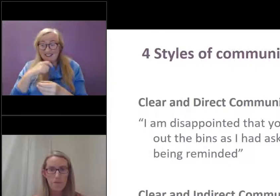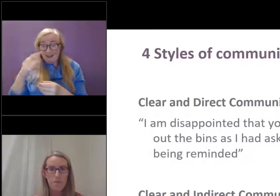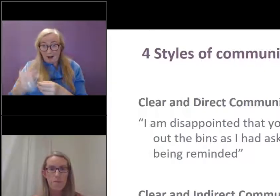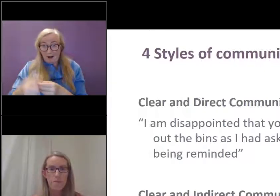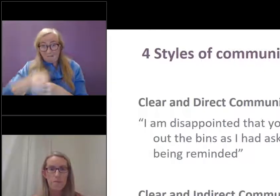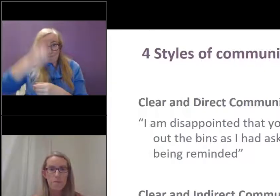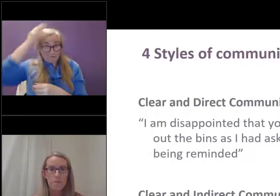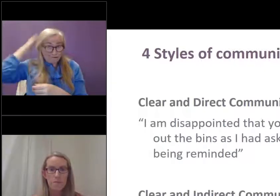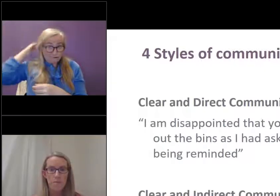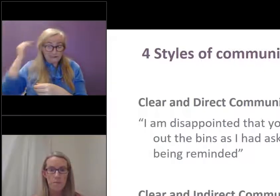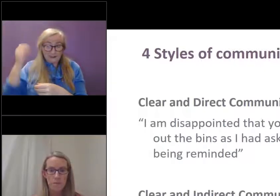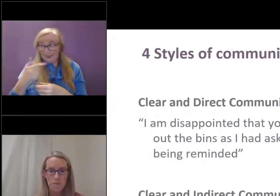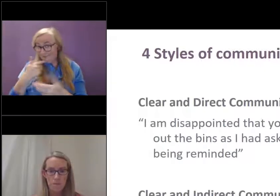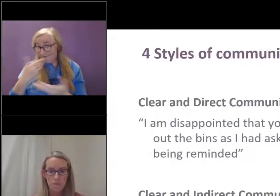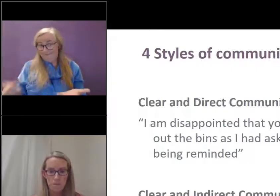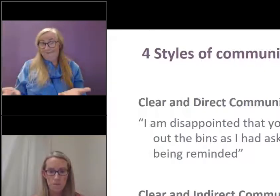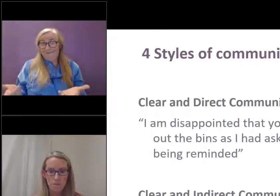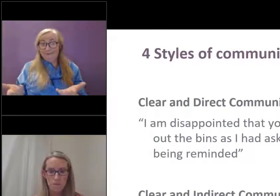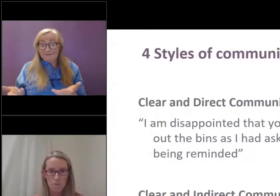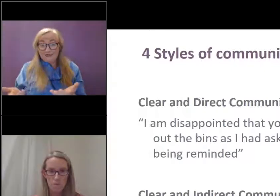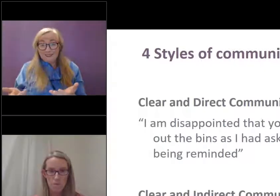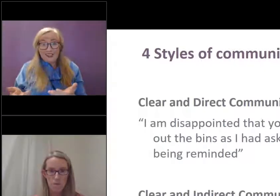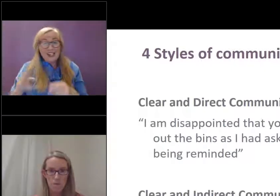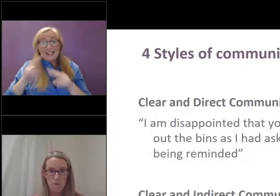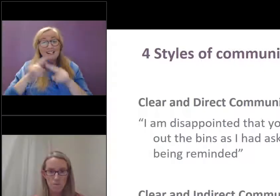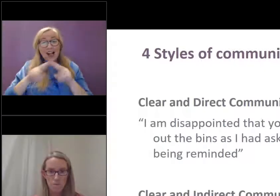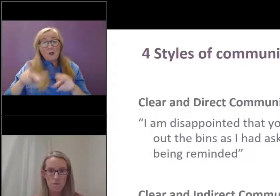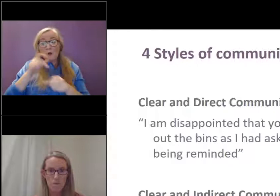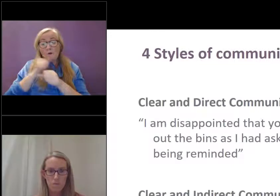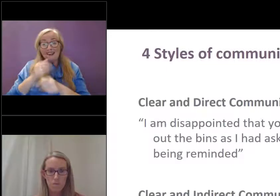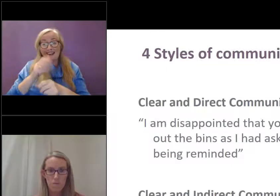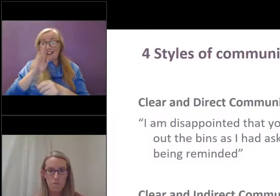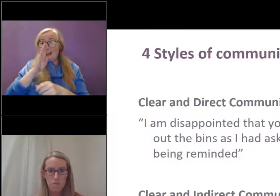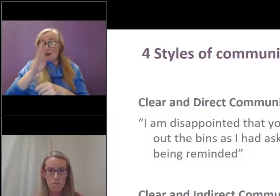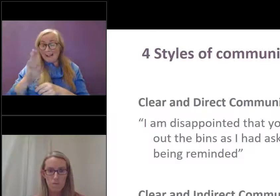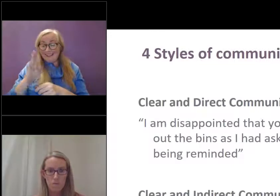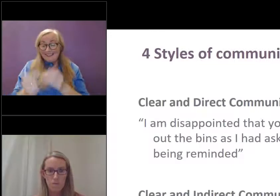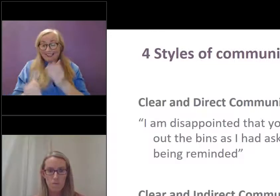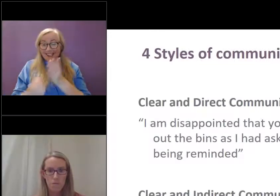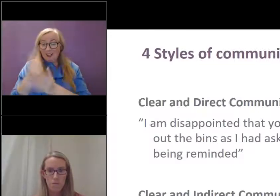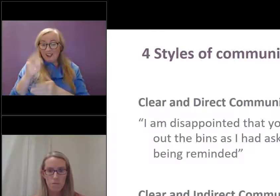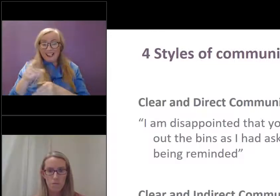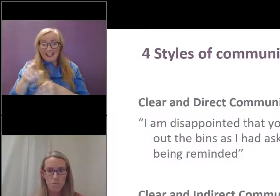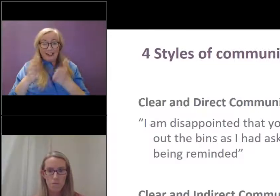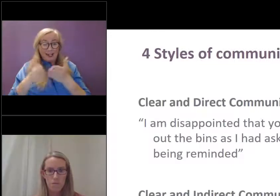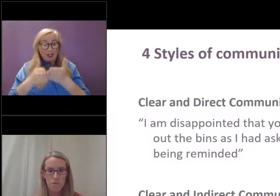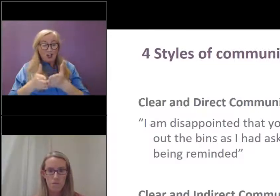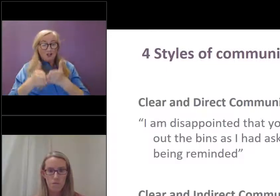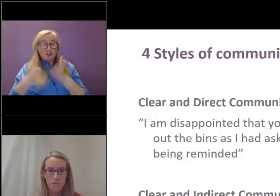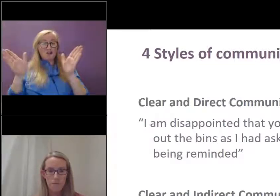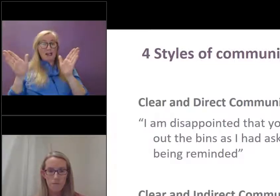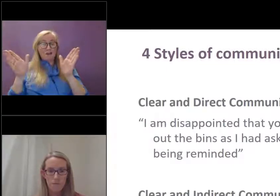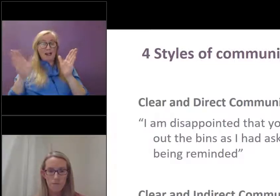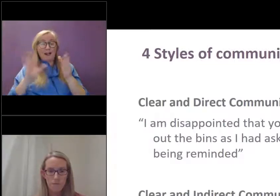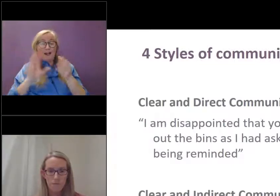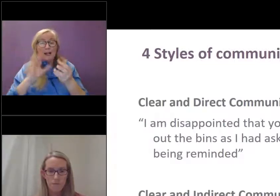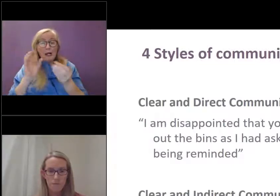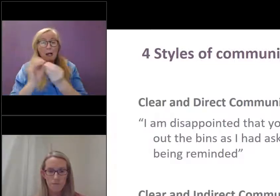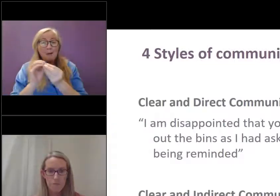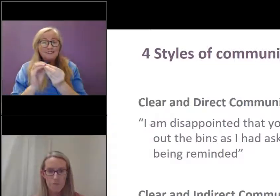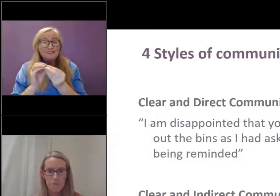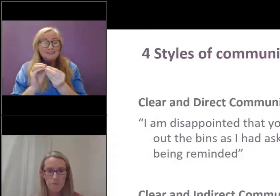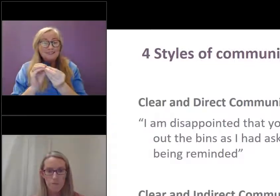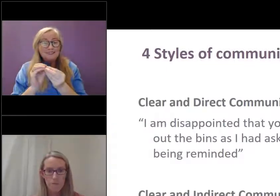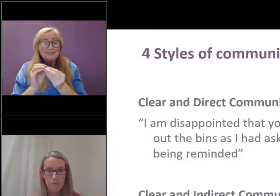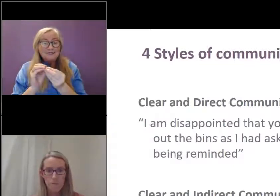it's not directed at them. It's not about the actual issue. It's a generalization on people in general.